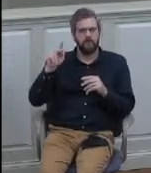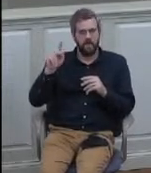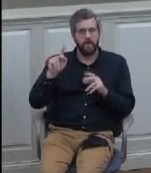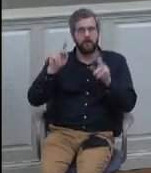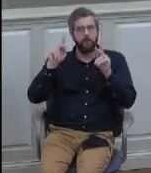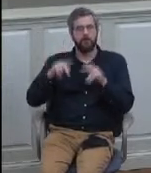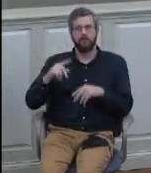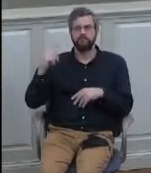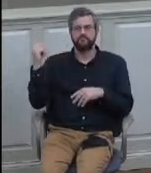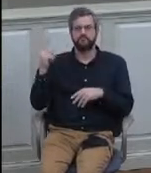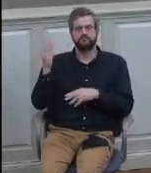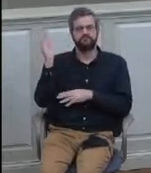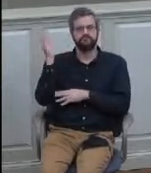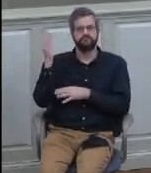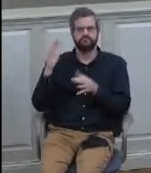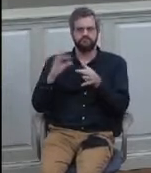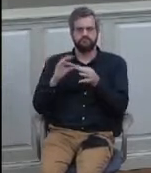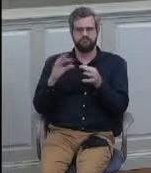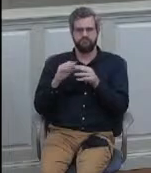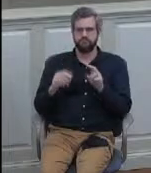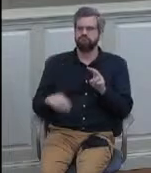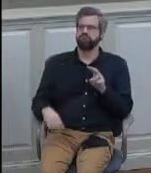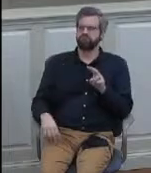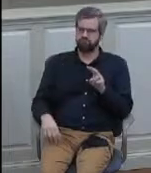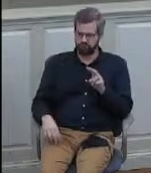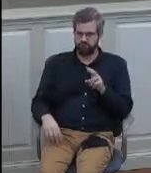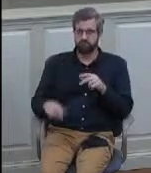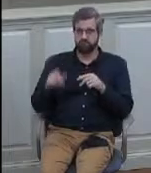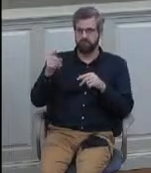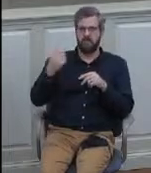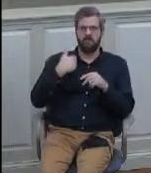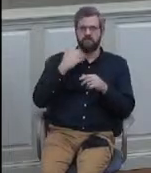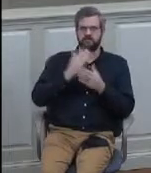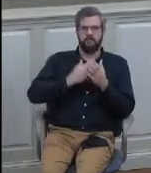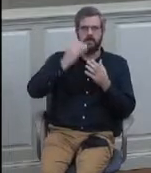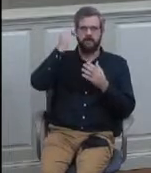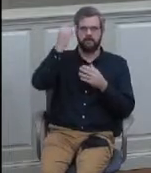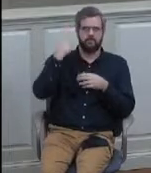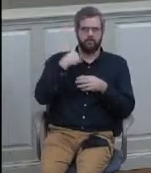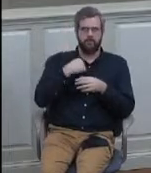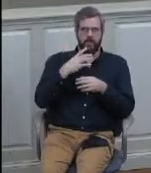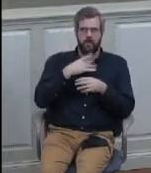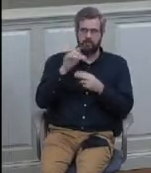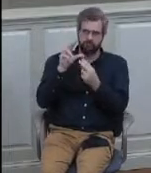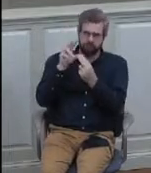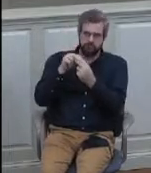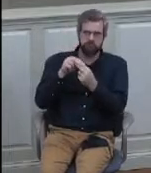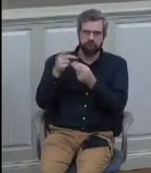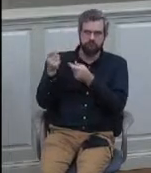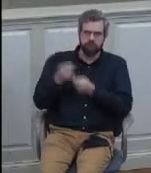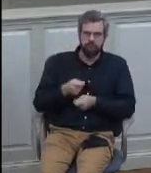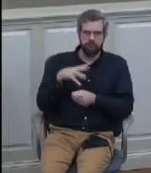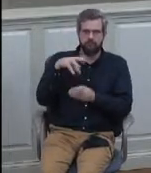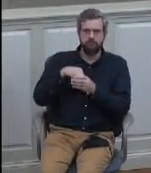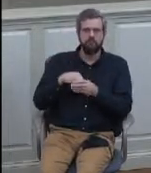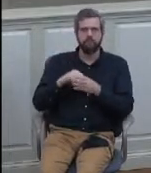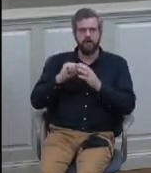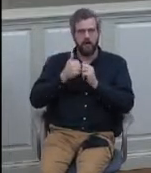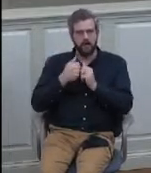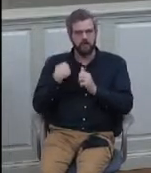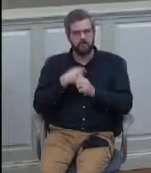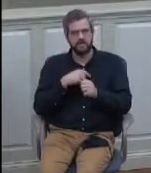speak and talk to us, and certainly he's got some other ideas that we would love to draw from on how to continue to engage